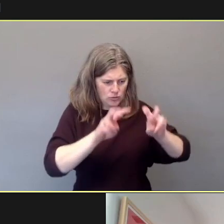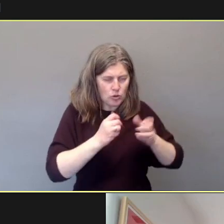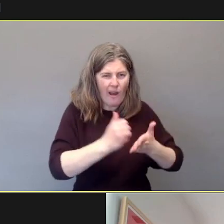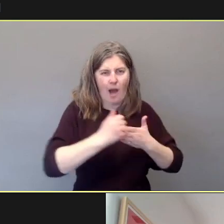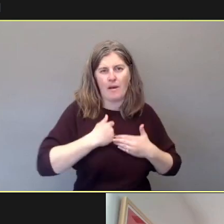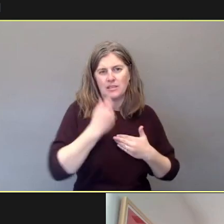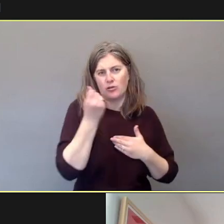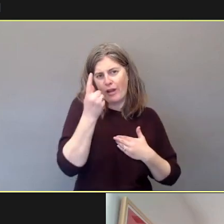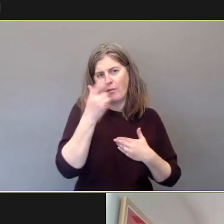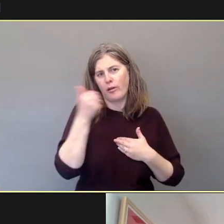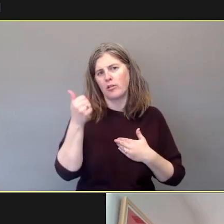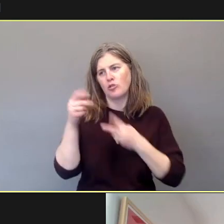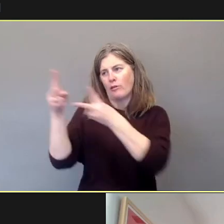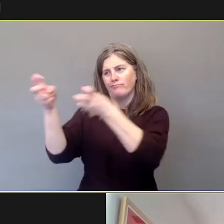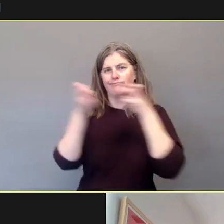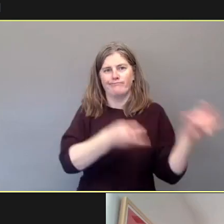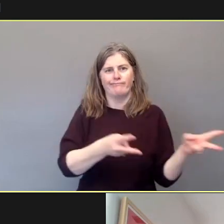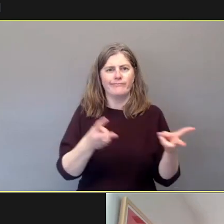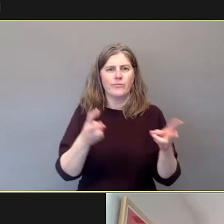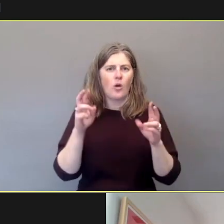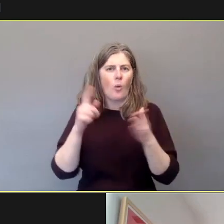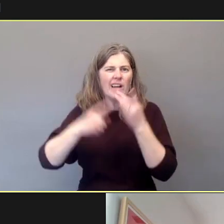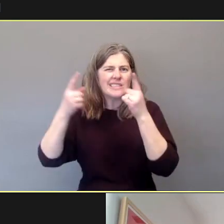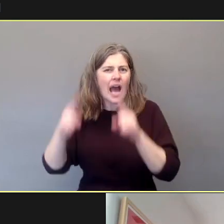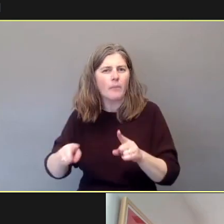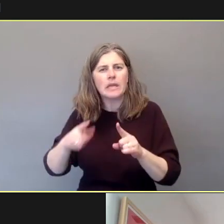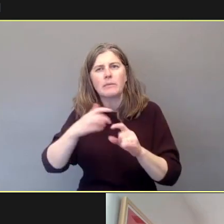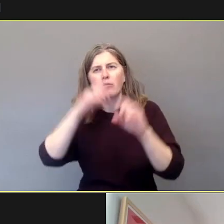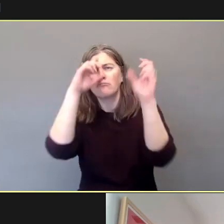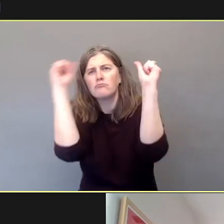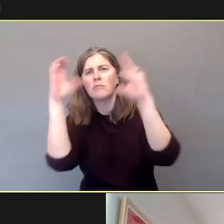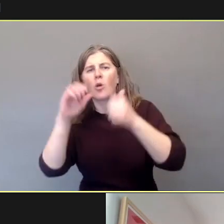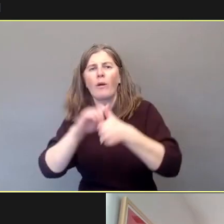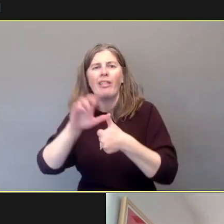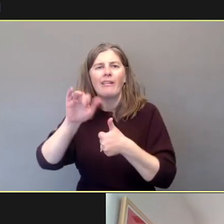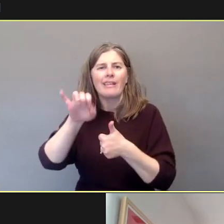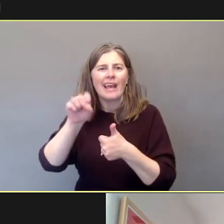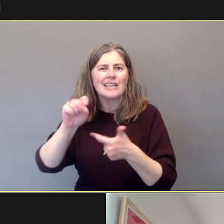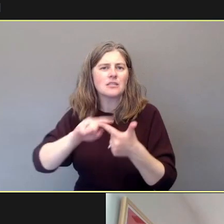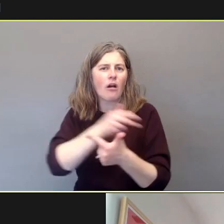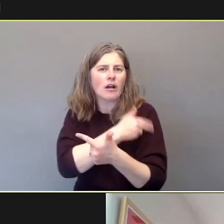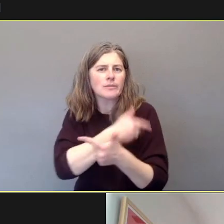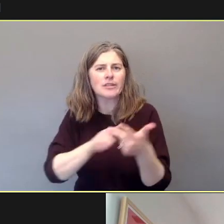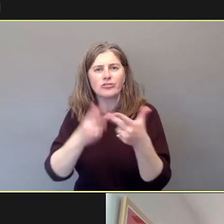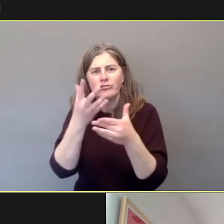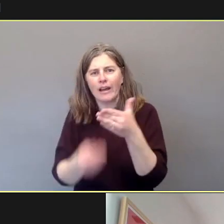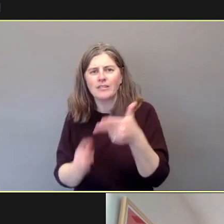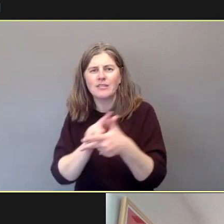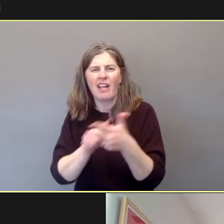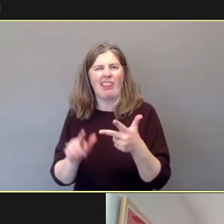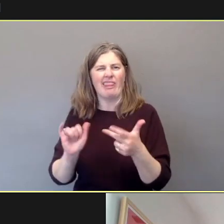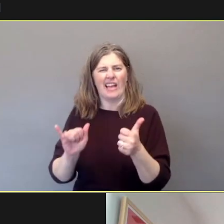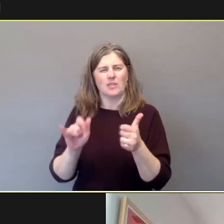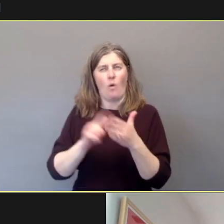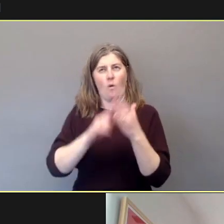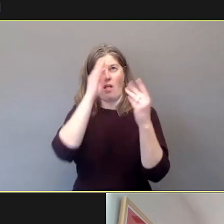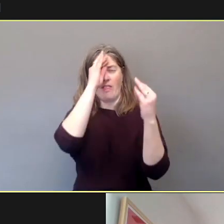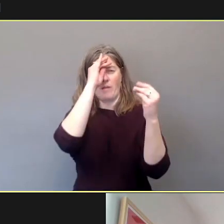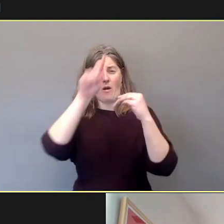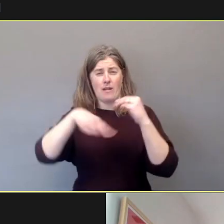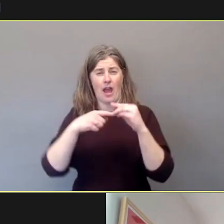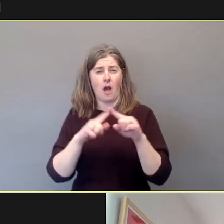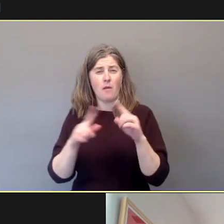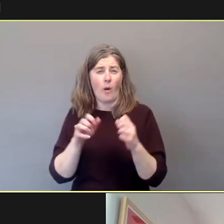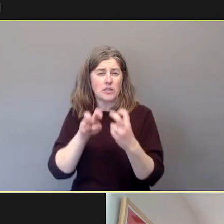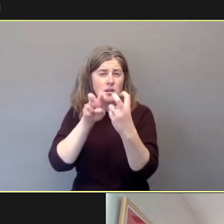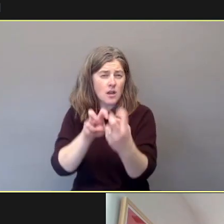understand what's happening with cases, hospitalizations, deaths. And so that's kind of what we're thinking about, but we want to meet with